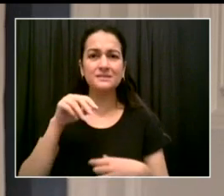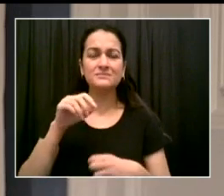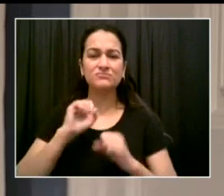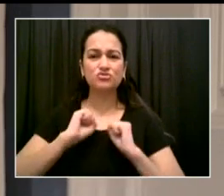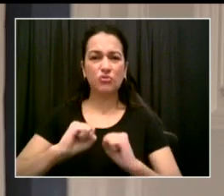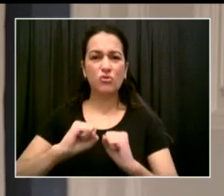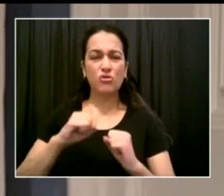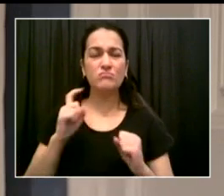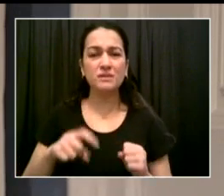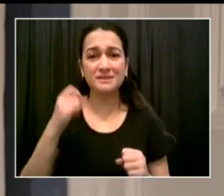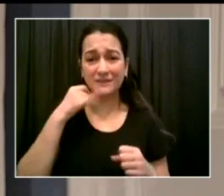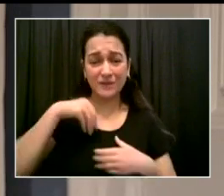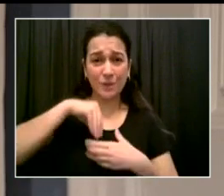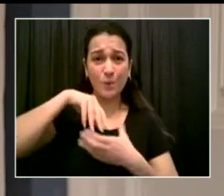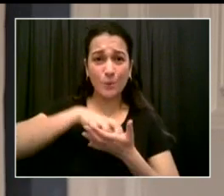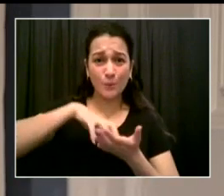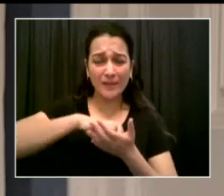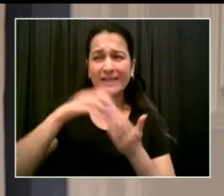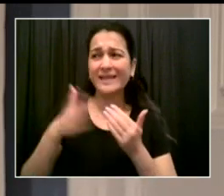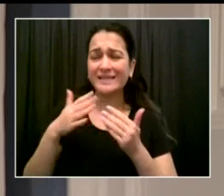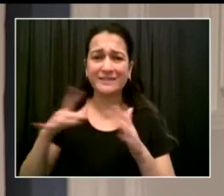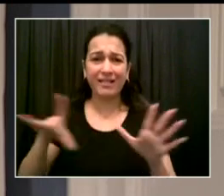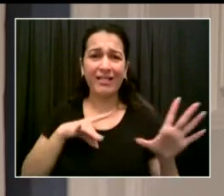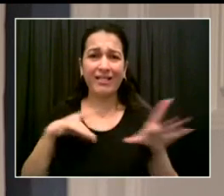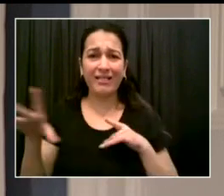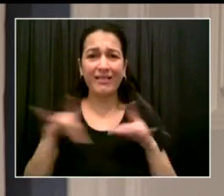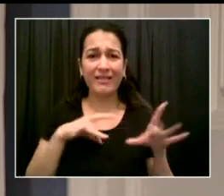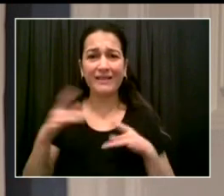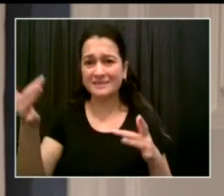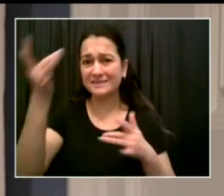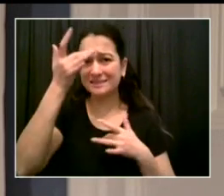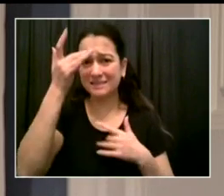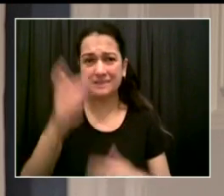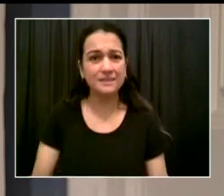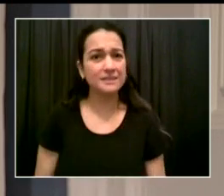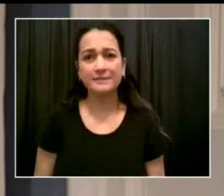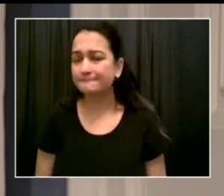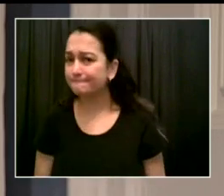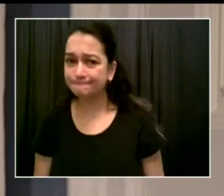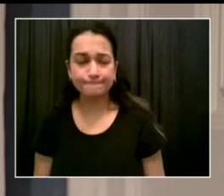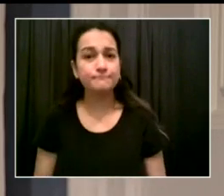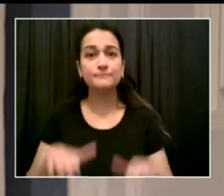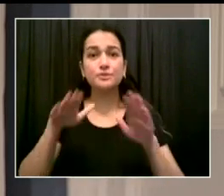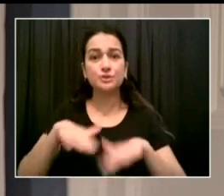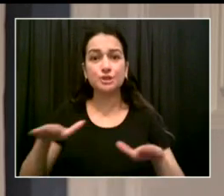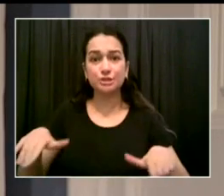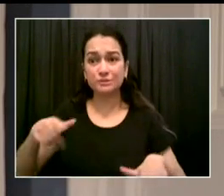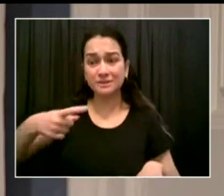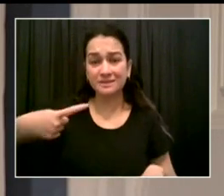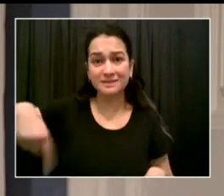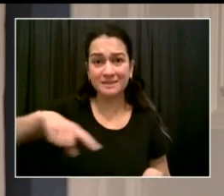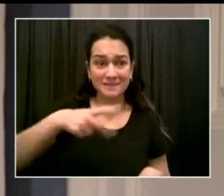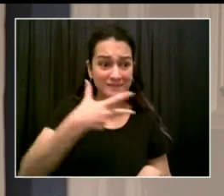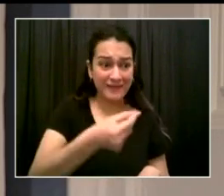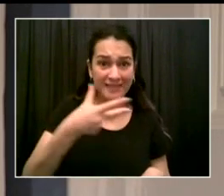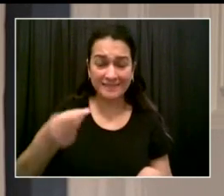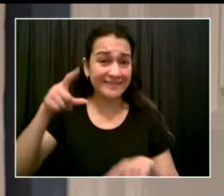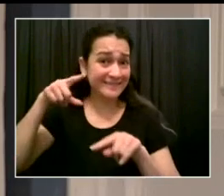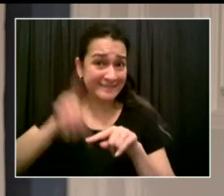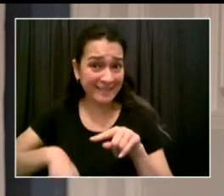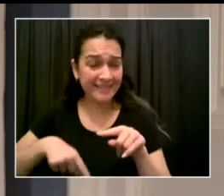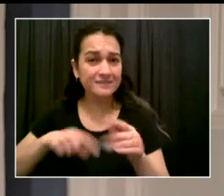for vaccination. We need to protect them and each other. We will work collaboratively with our labor partners to make